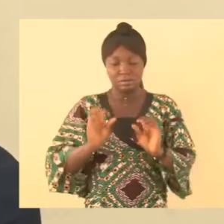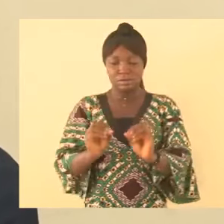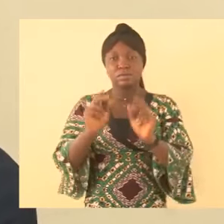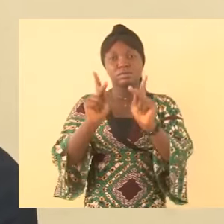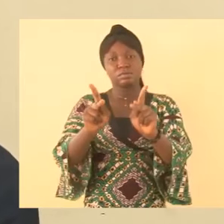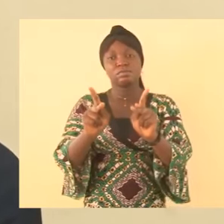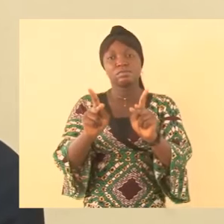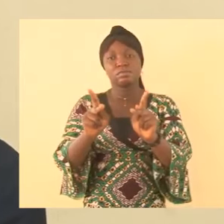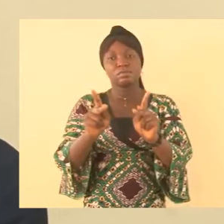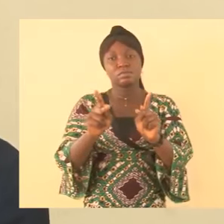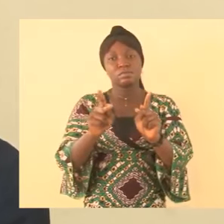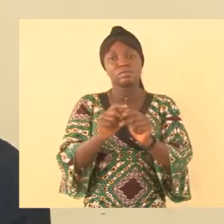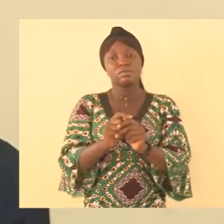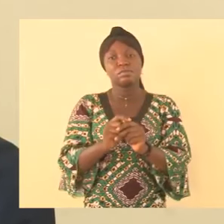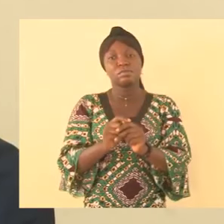sufficient.